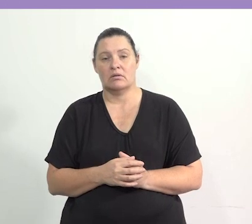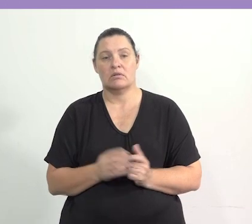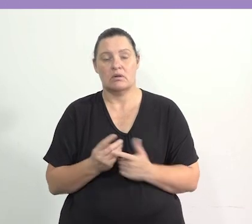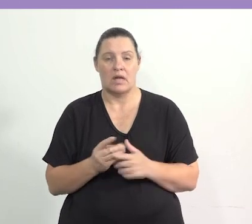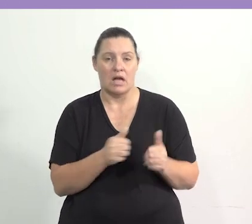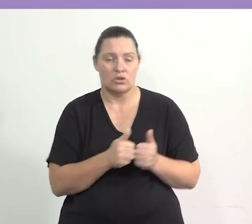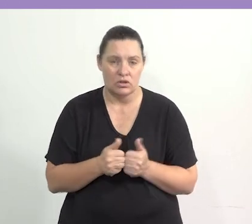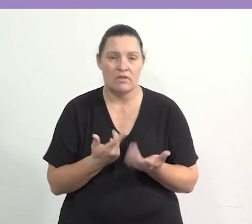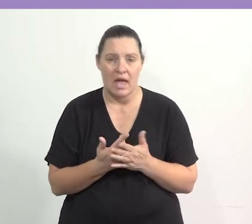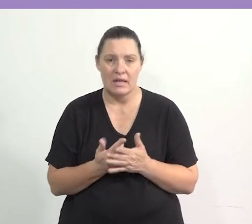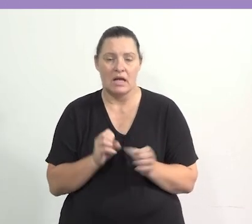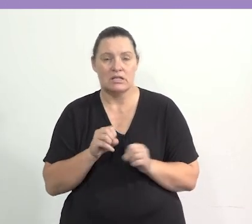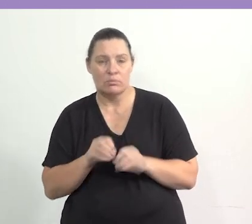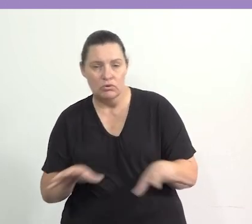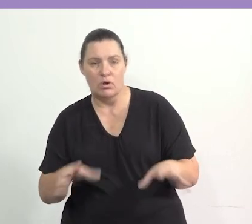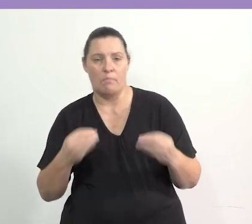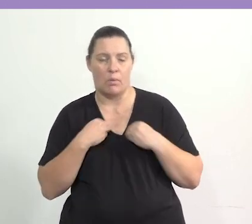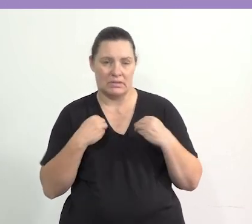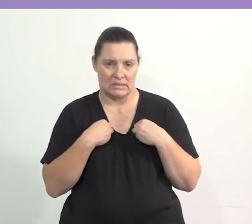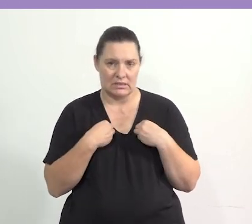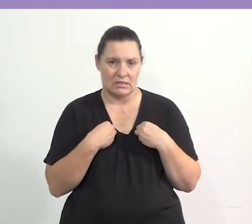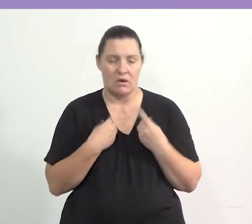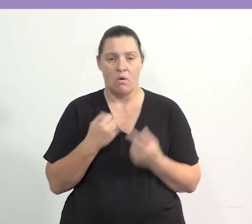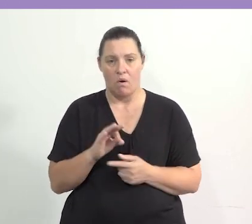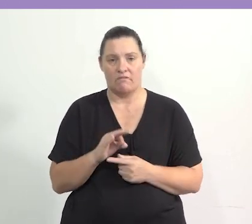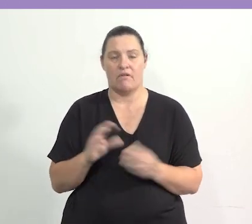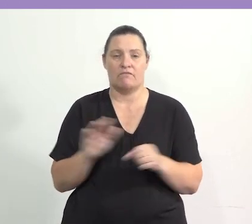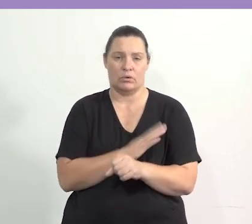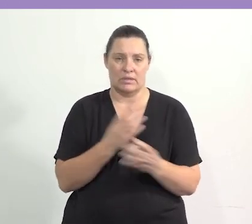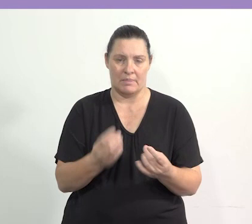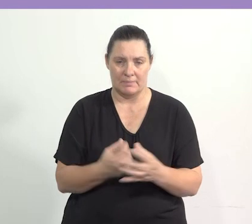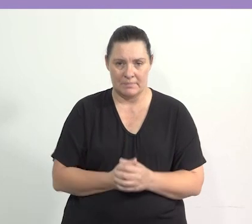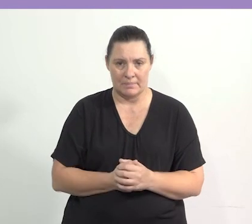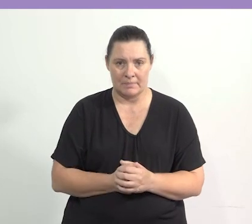commutative, associative, and distributive properties of integers.